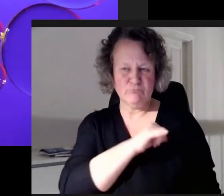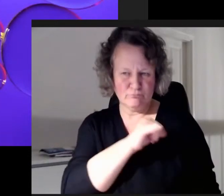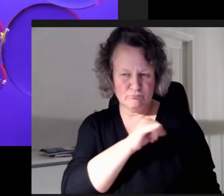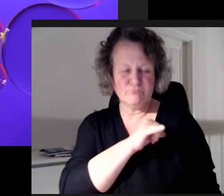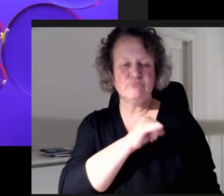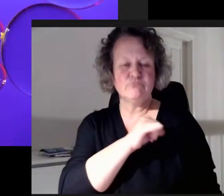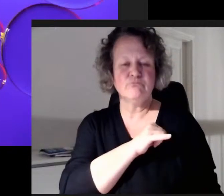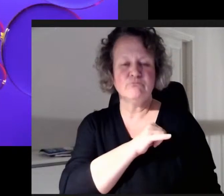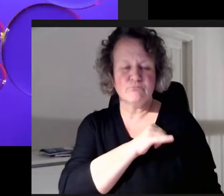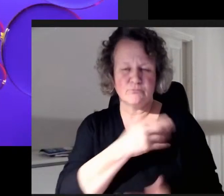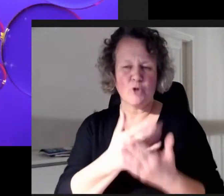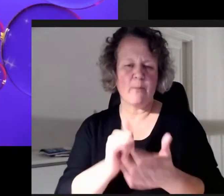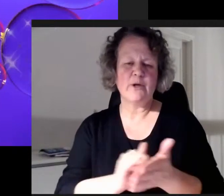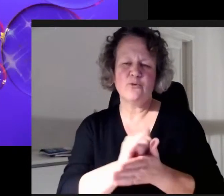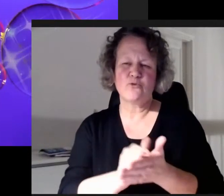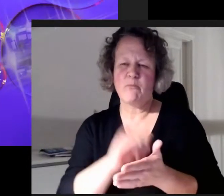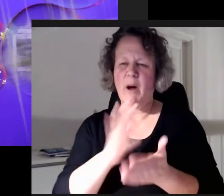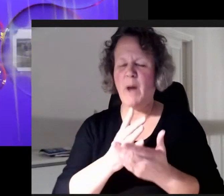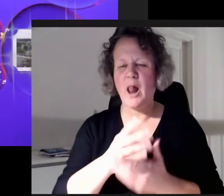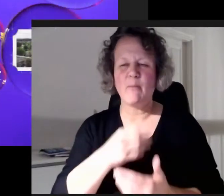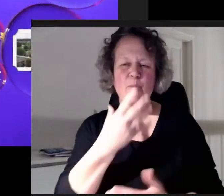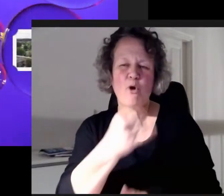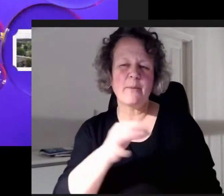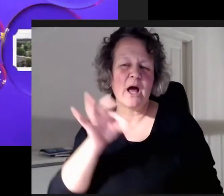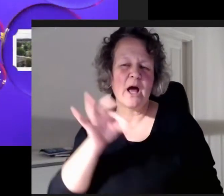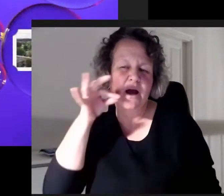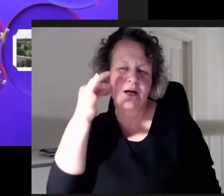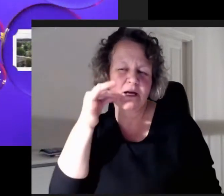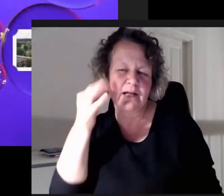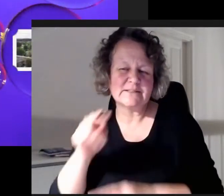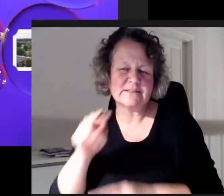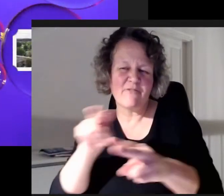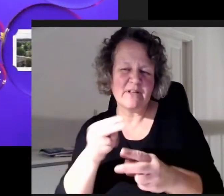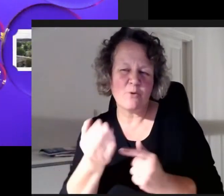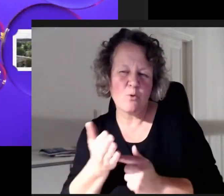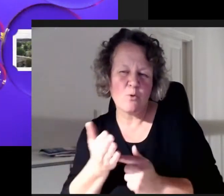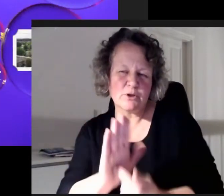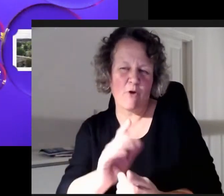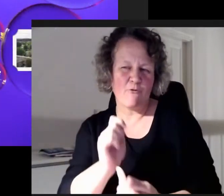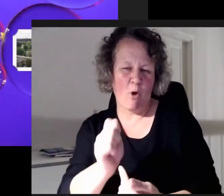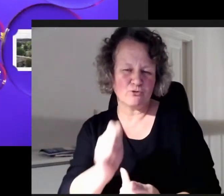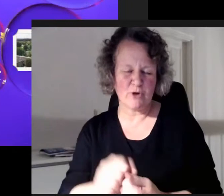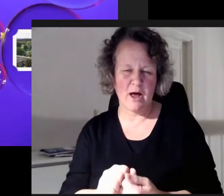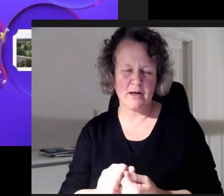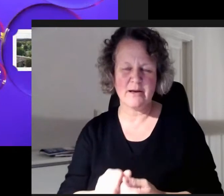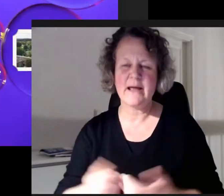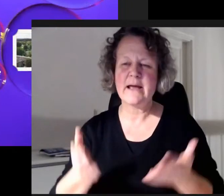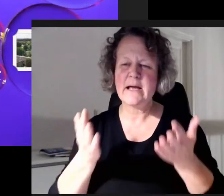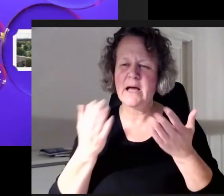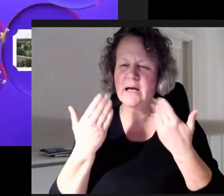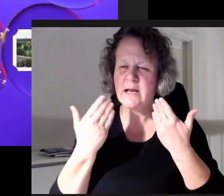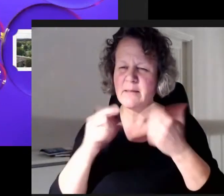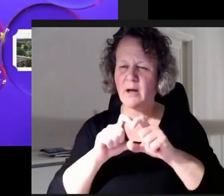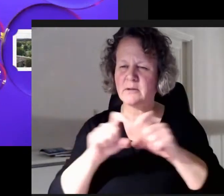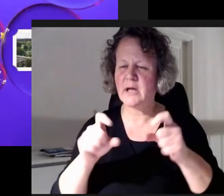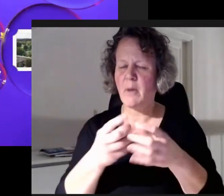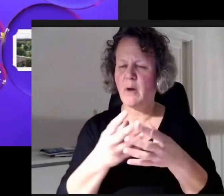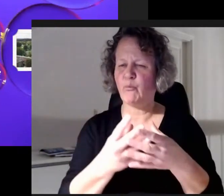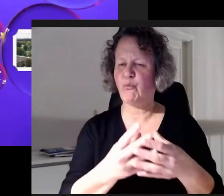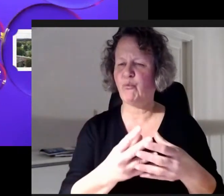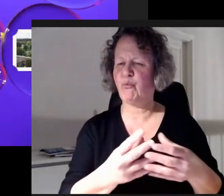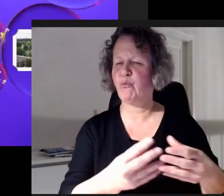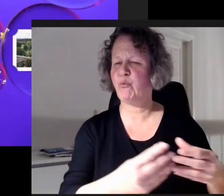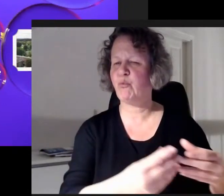hobby in this bubble, and we have also these sweet cat videos, and the climate topic is quite far